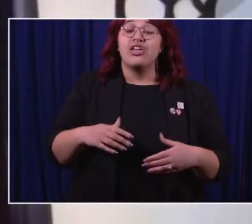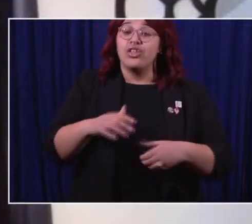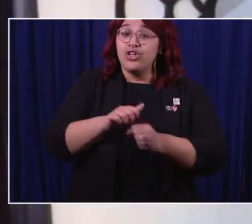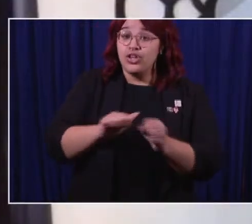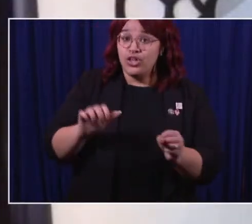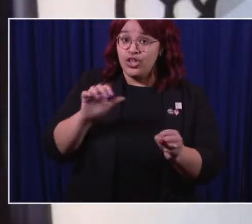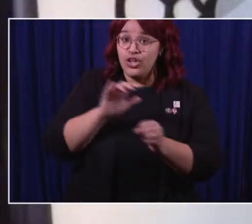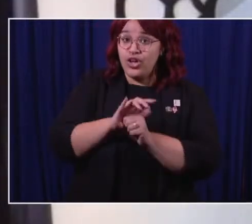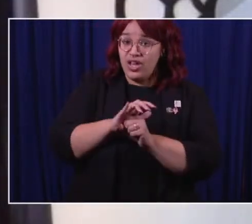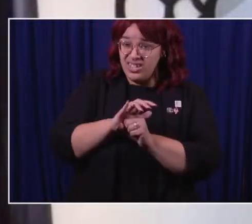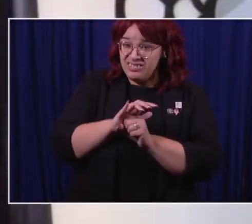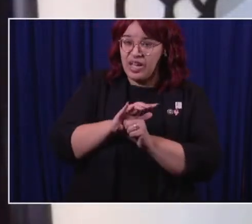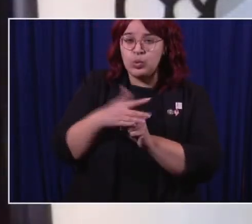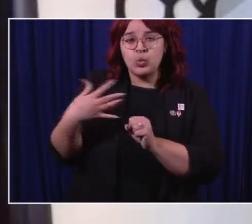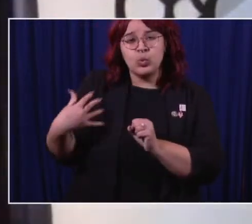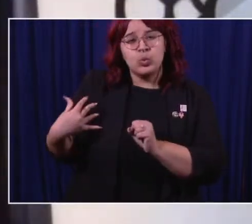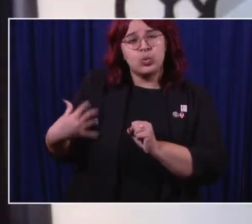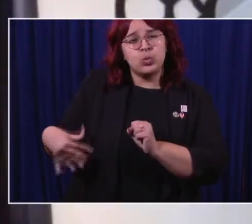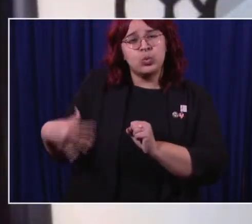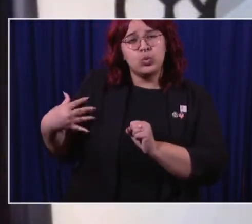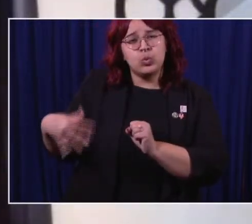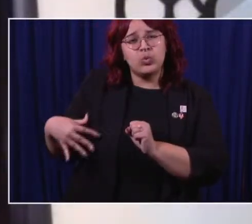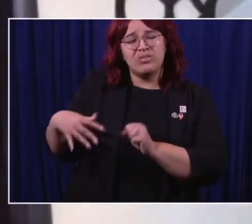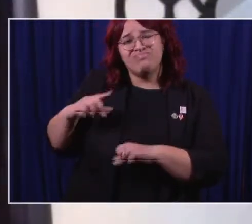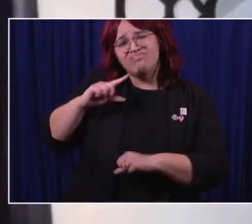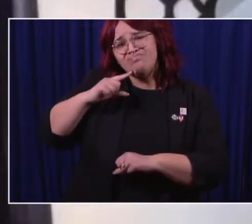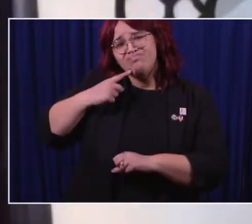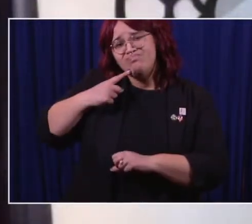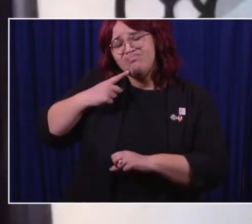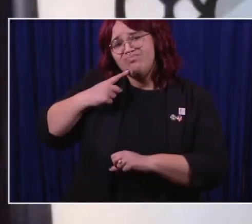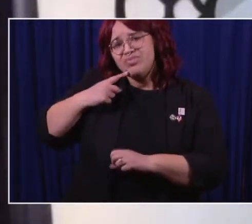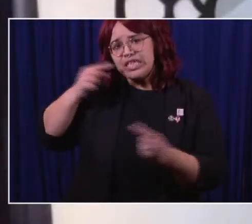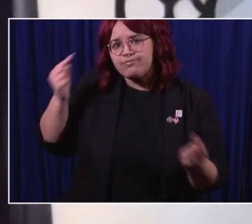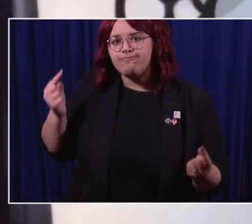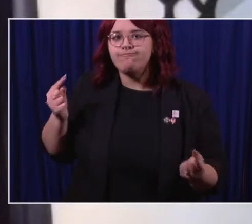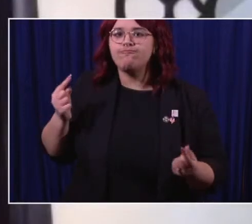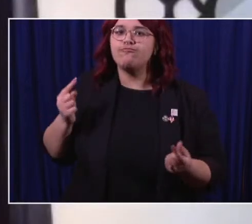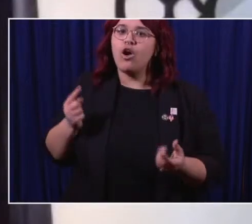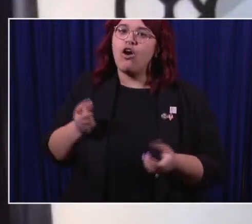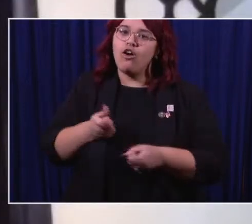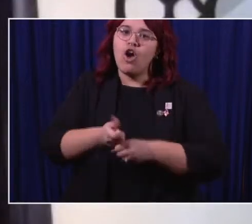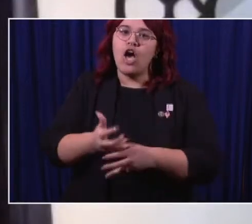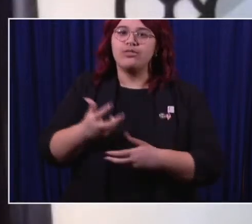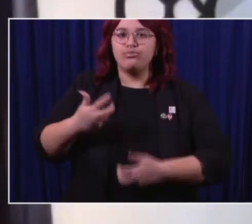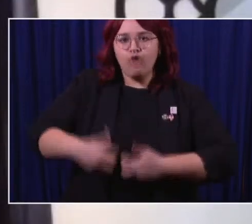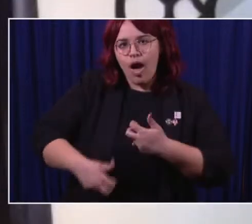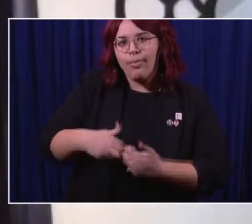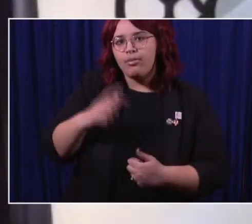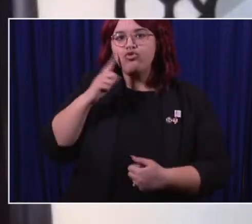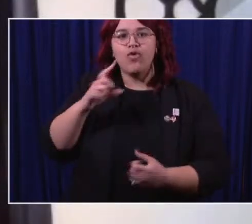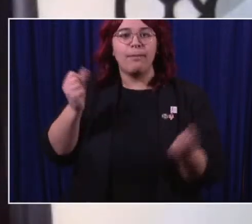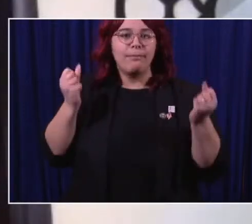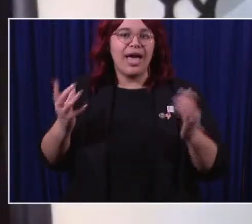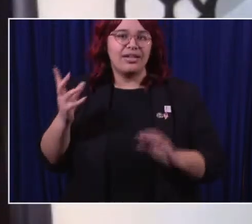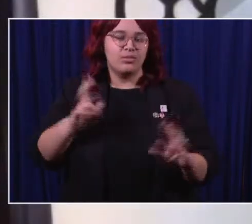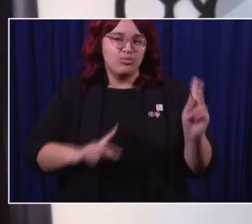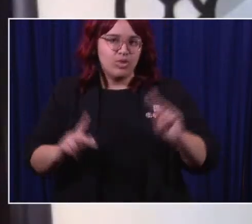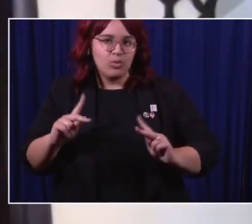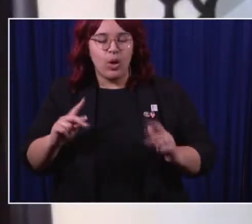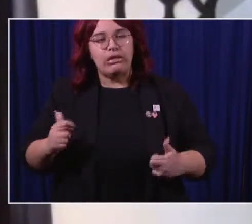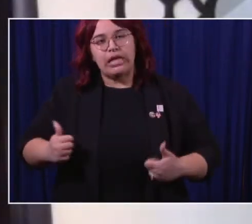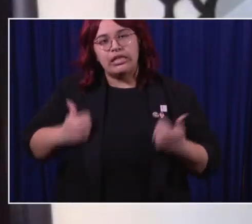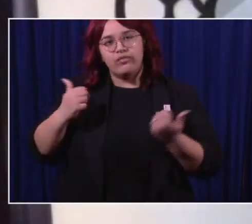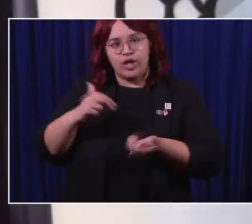of long-term care facilities. Not only are residents at particular risk of illness and death, but they may be experiencing loneliness